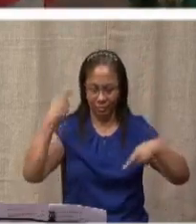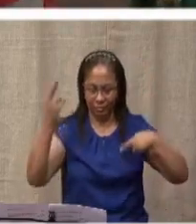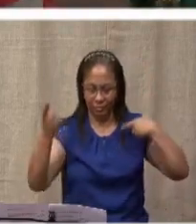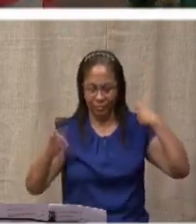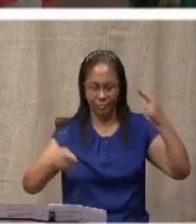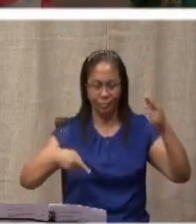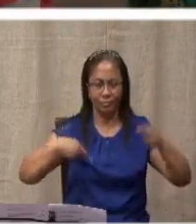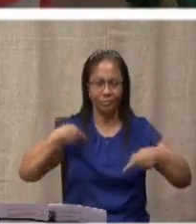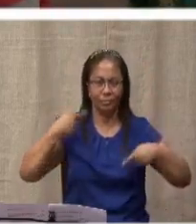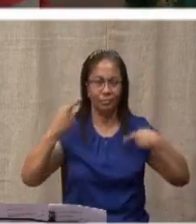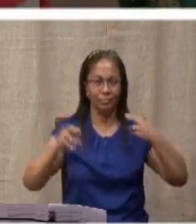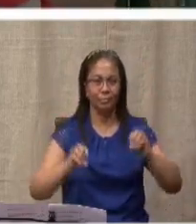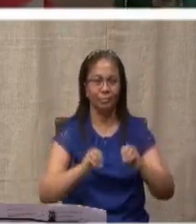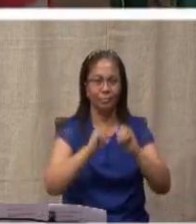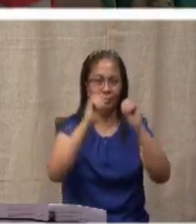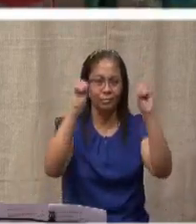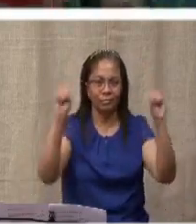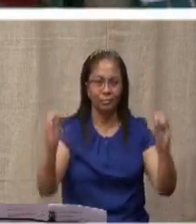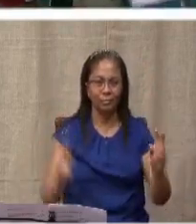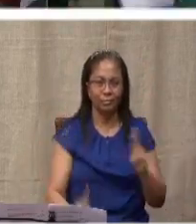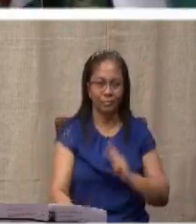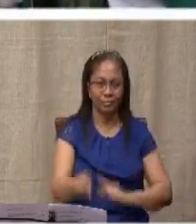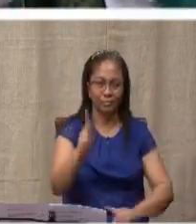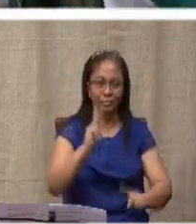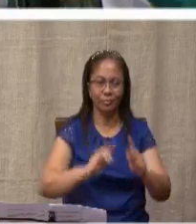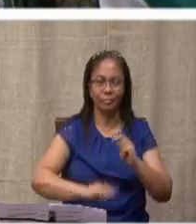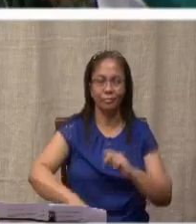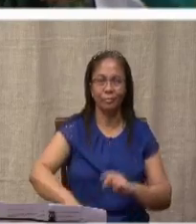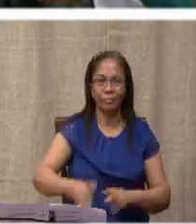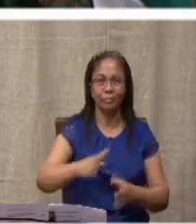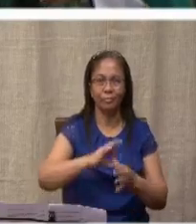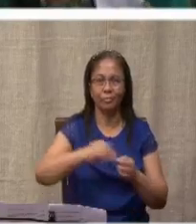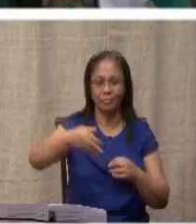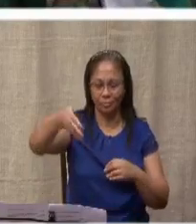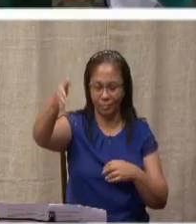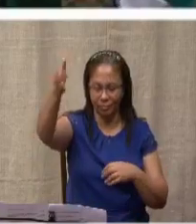jesus o people of